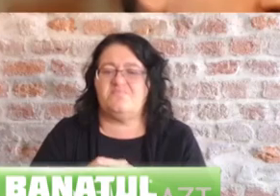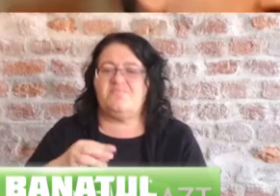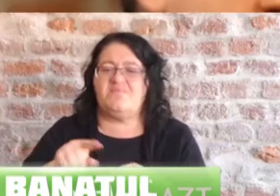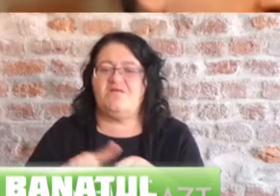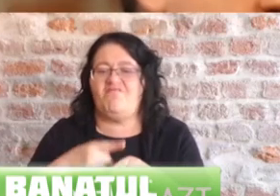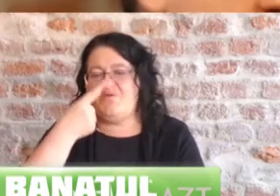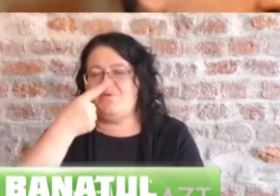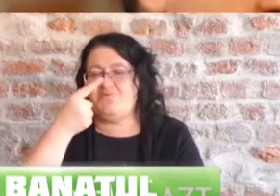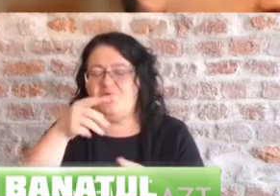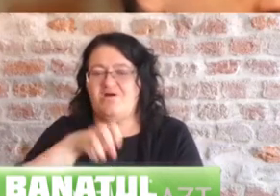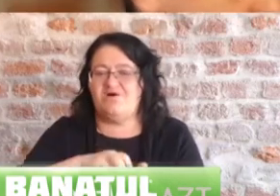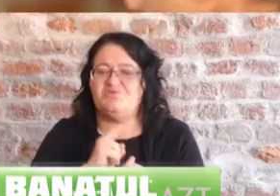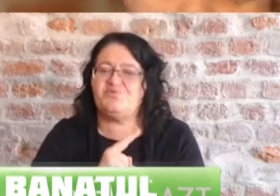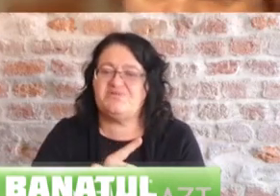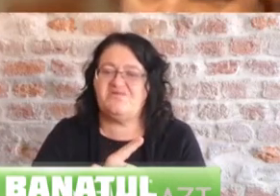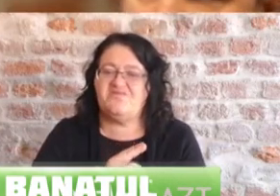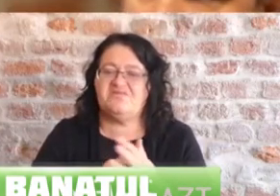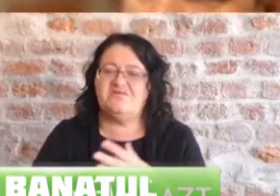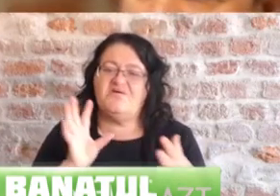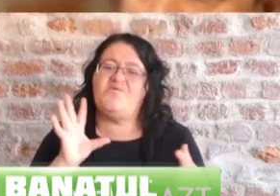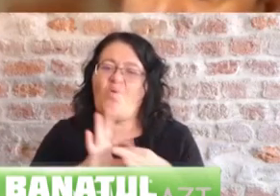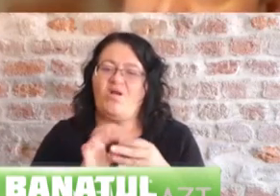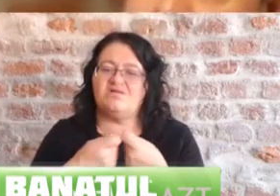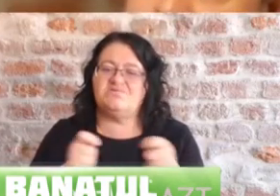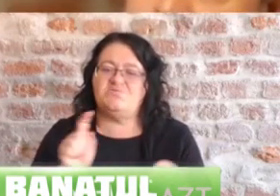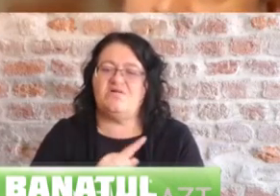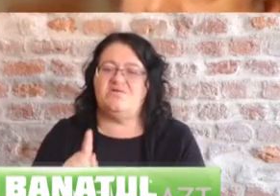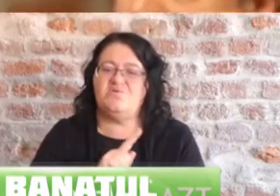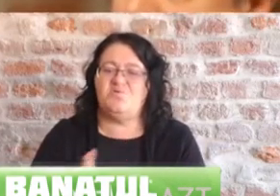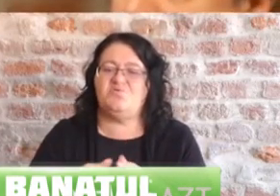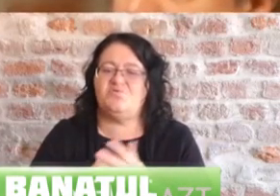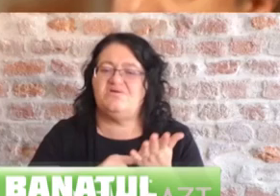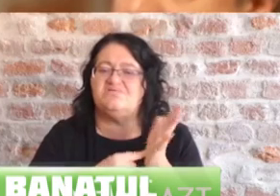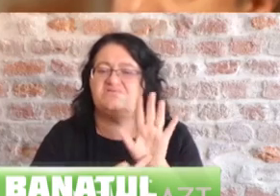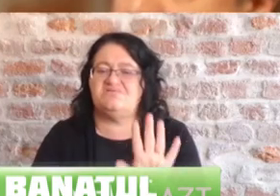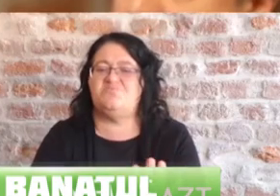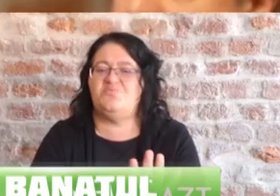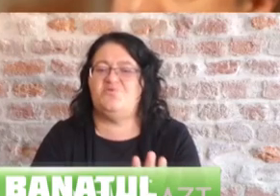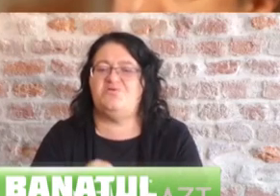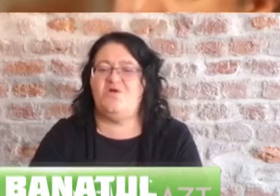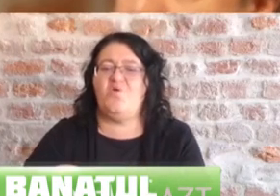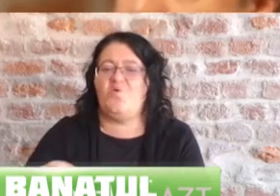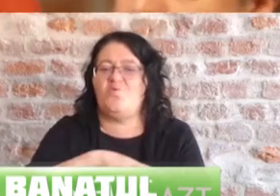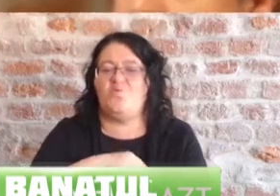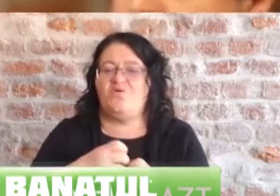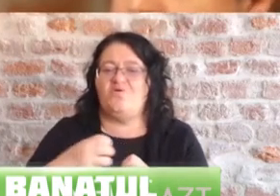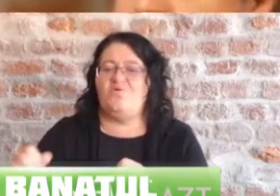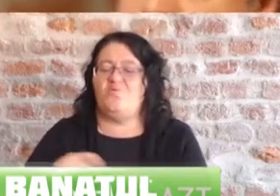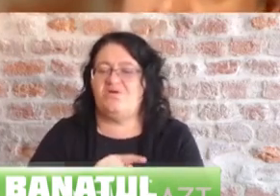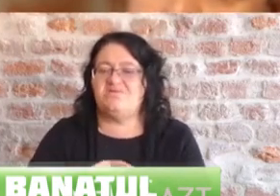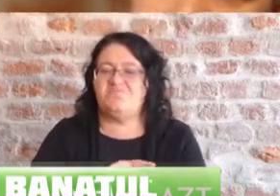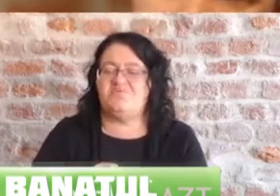cap which connects all its elements and symbols of the space. The long